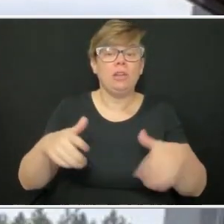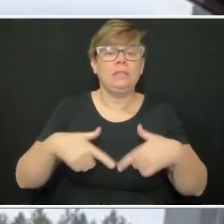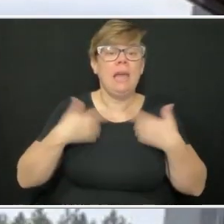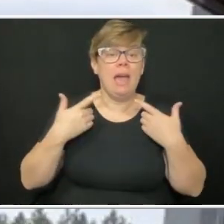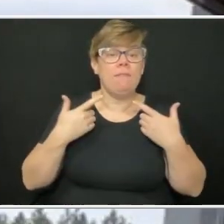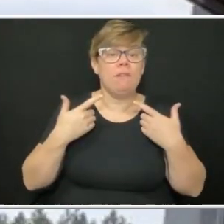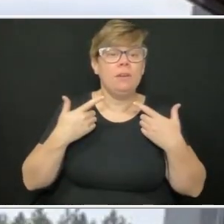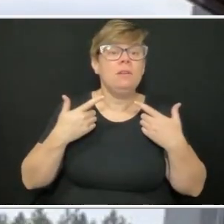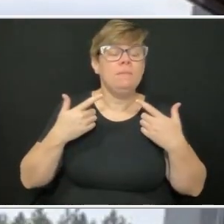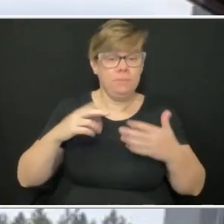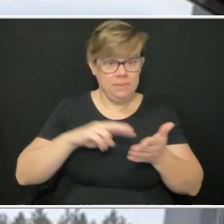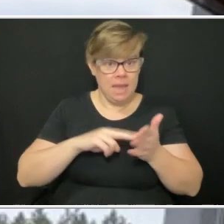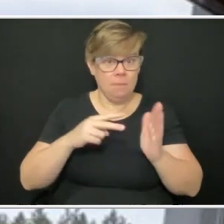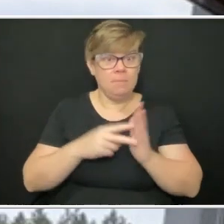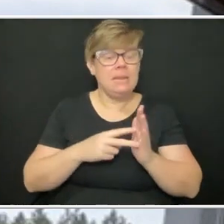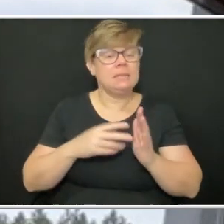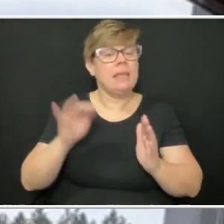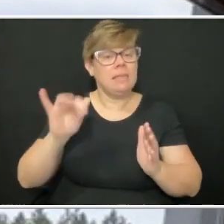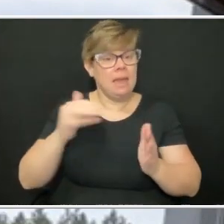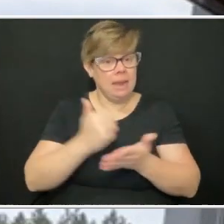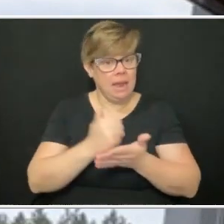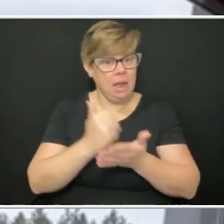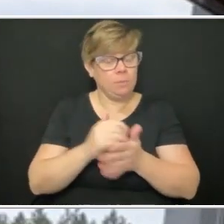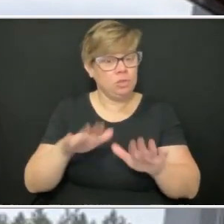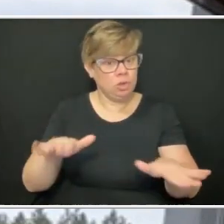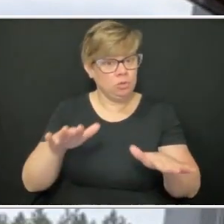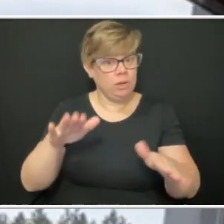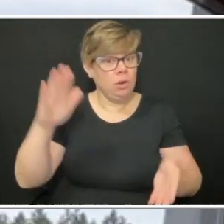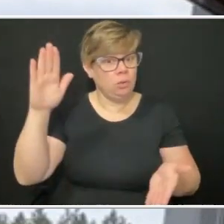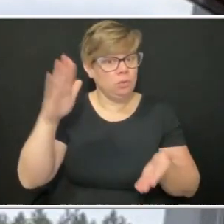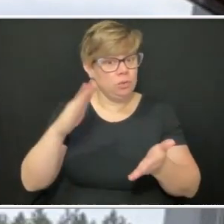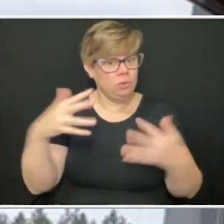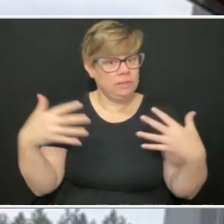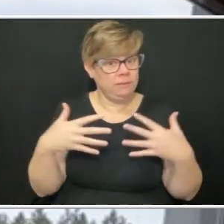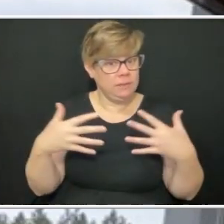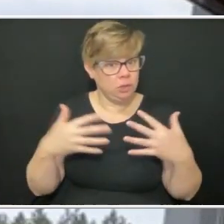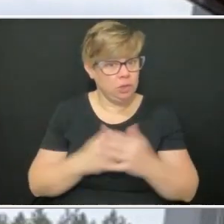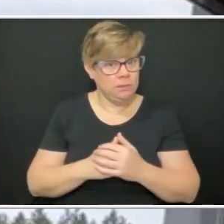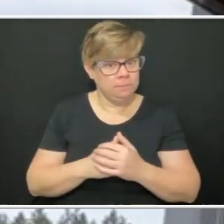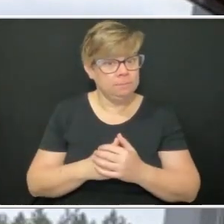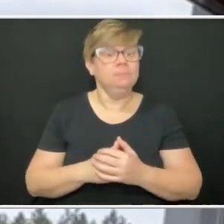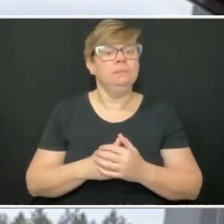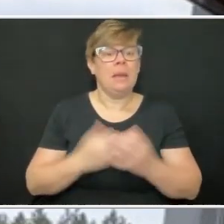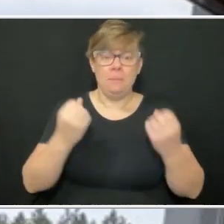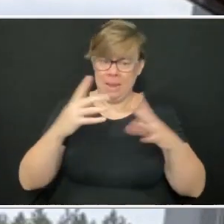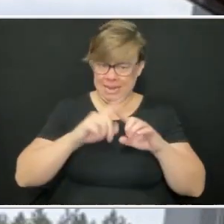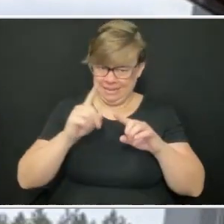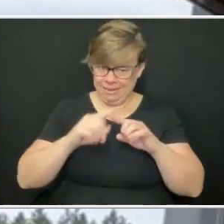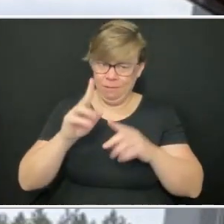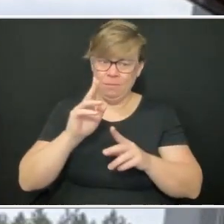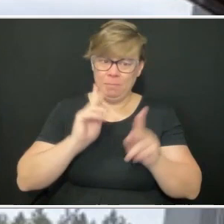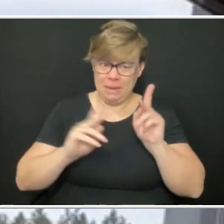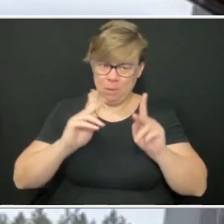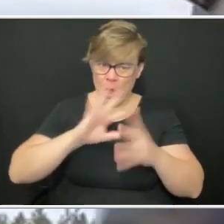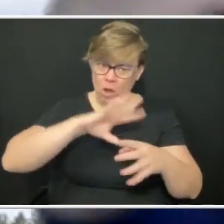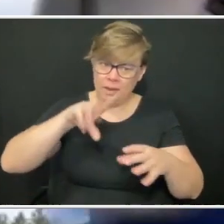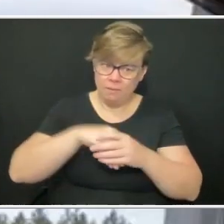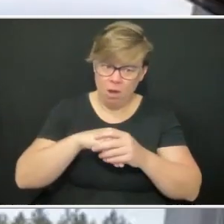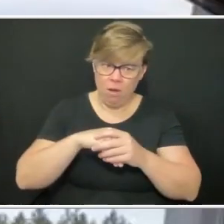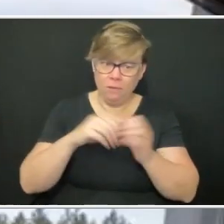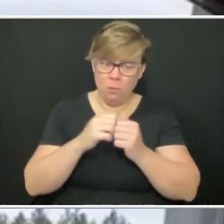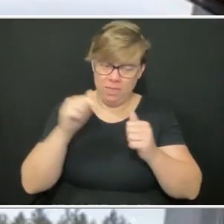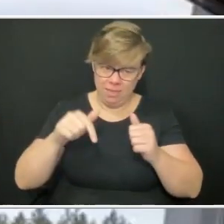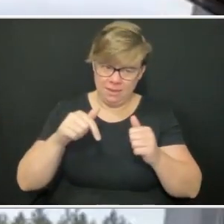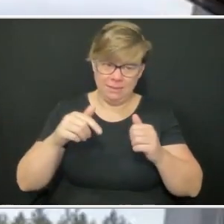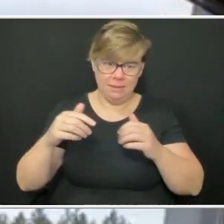kind of decrease their fears. Nurses, coordinators, there's multi-levels, multiple people that are involved with this to help